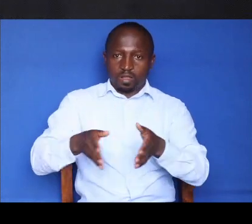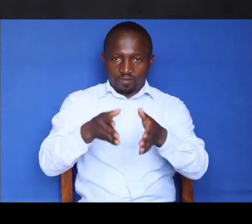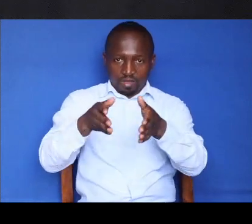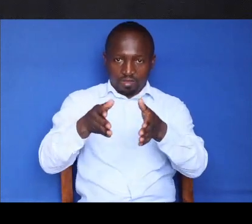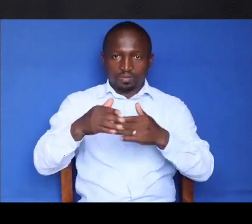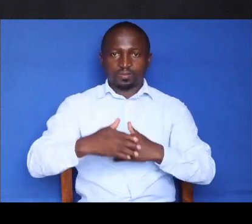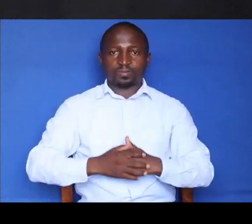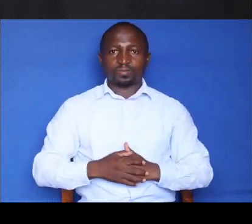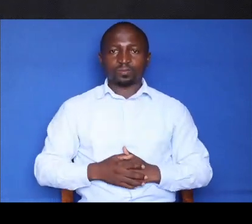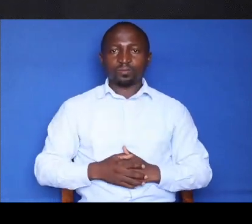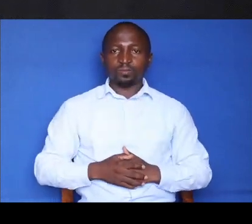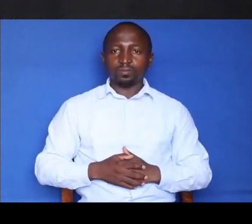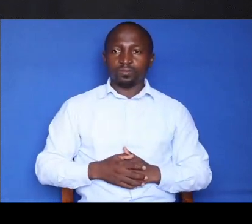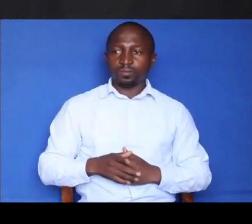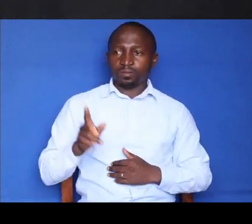river